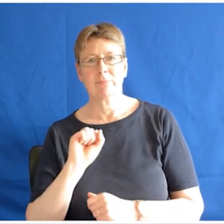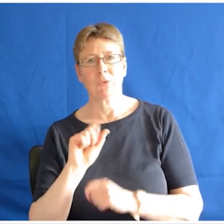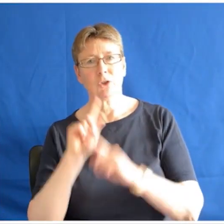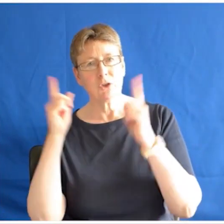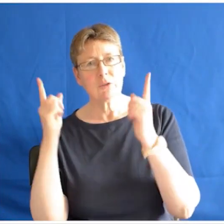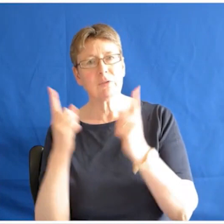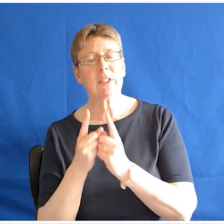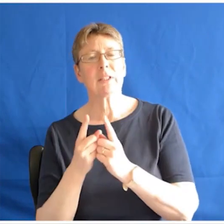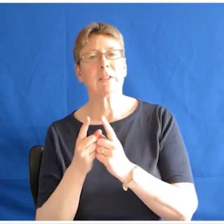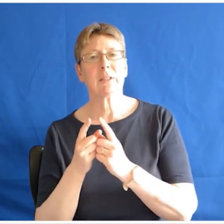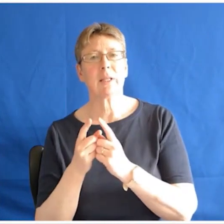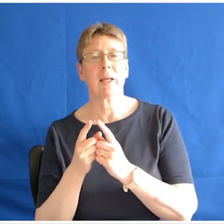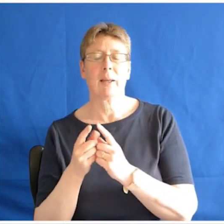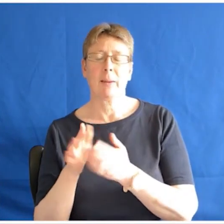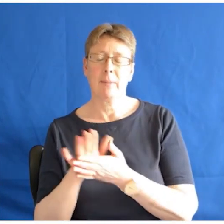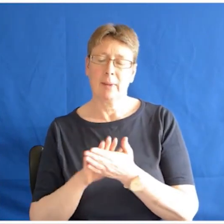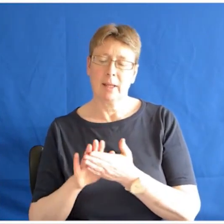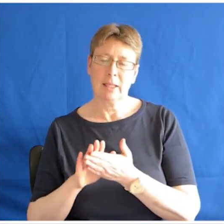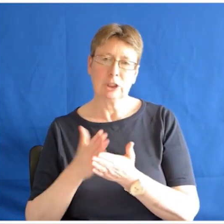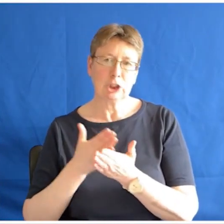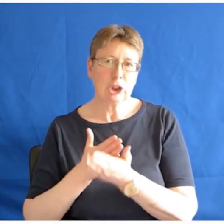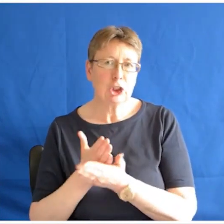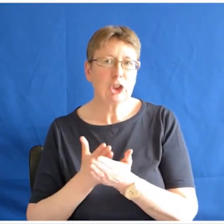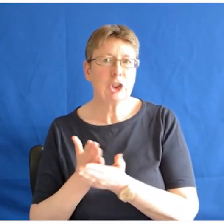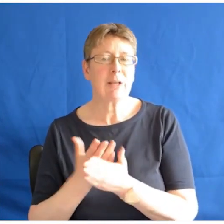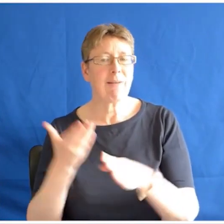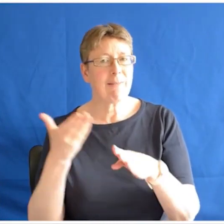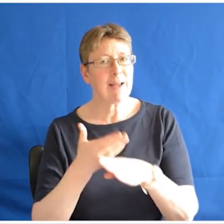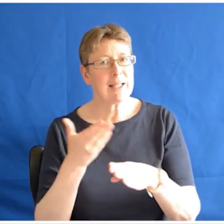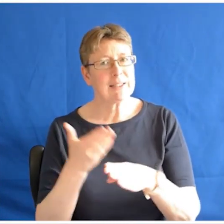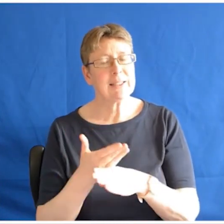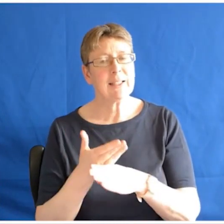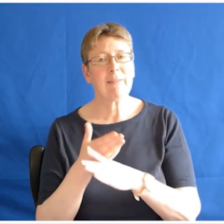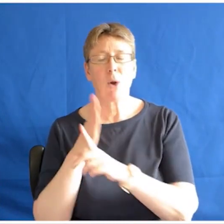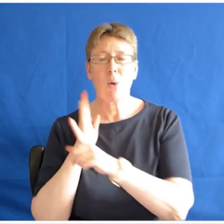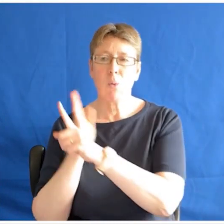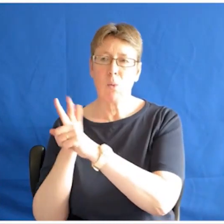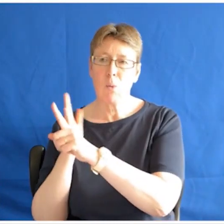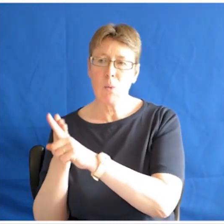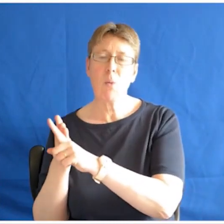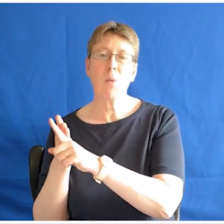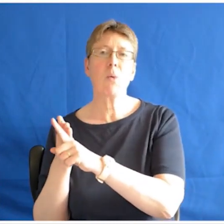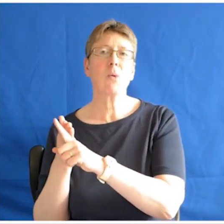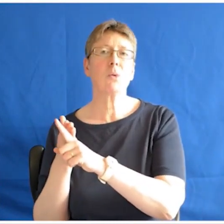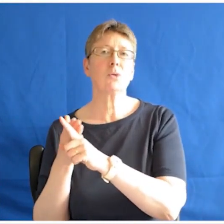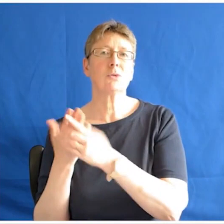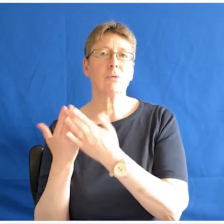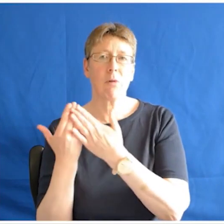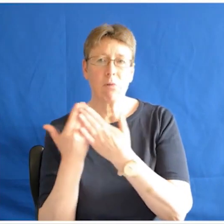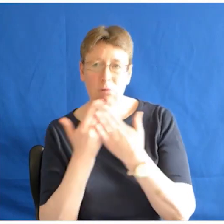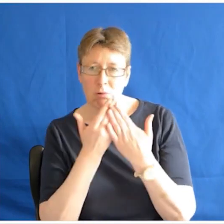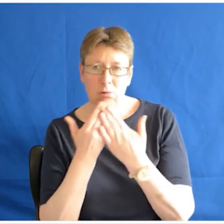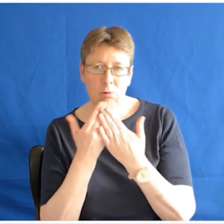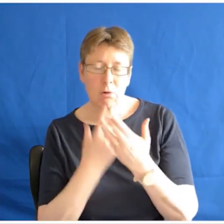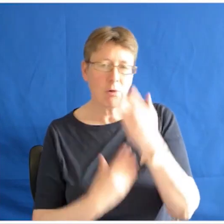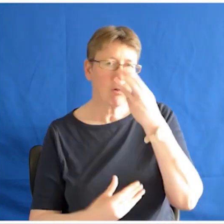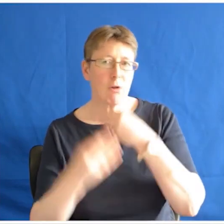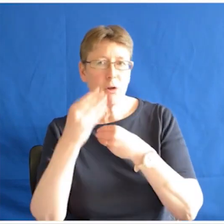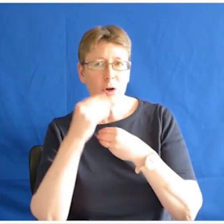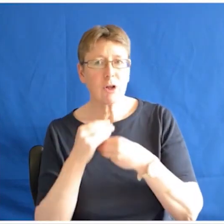Your university has been a place of shared activities and goals, a forum for honest learning and